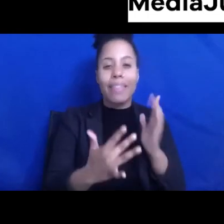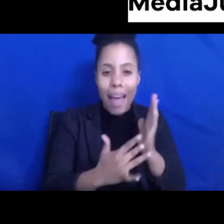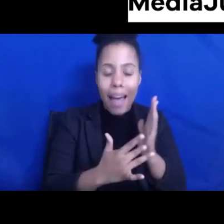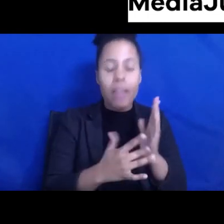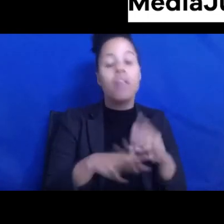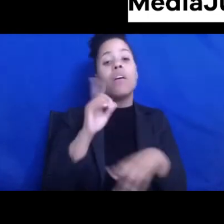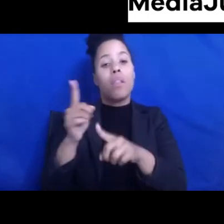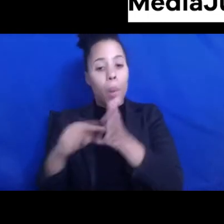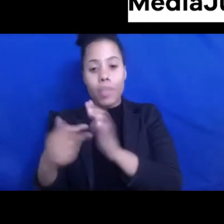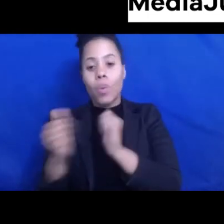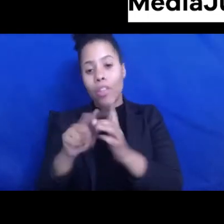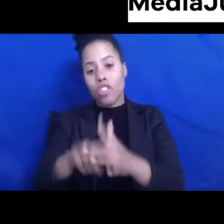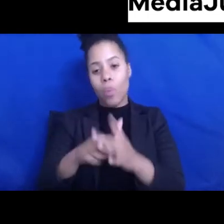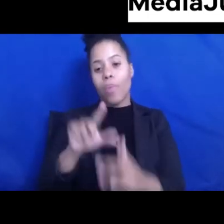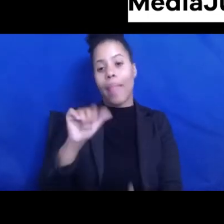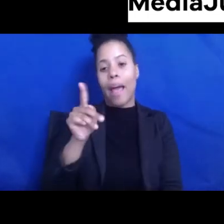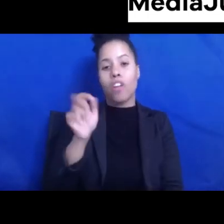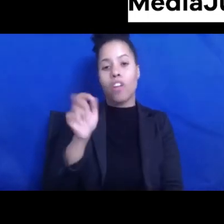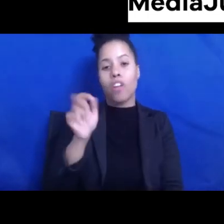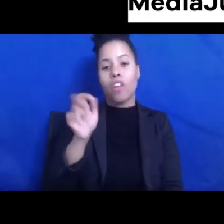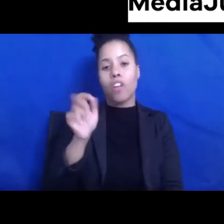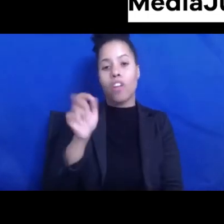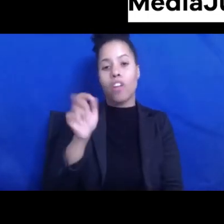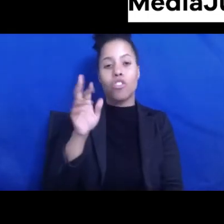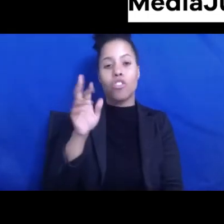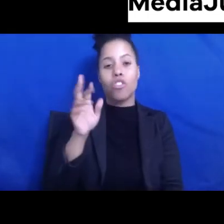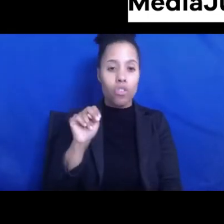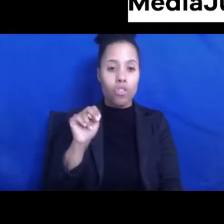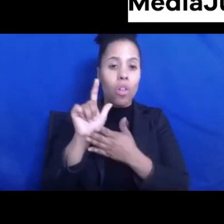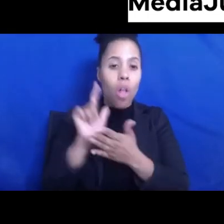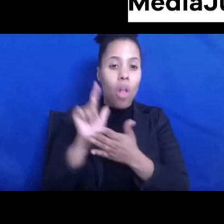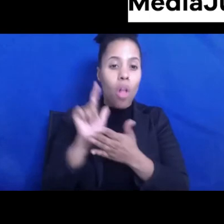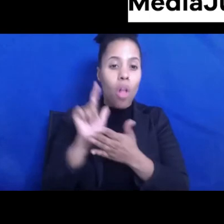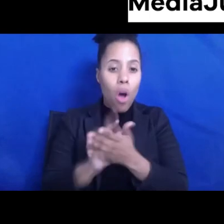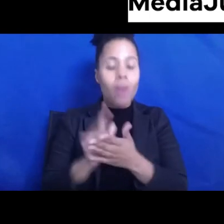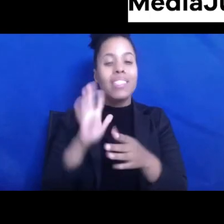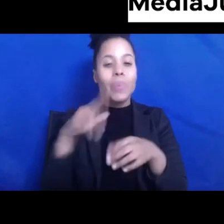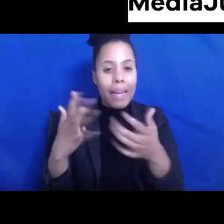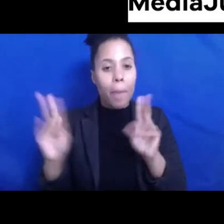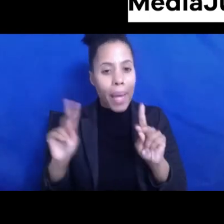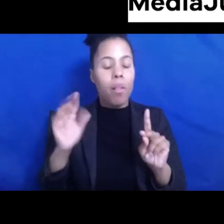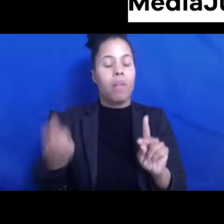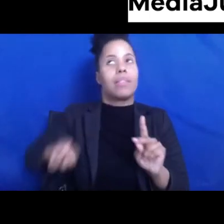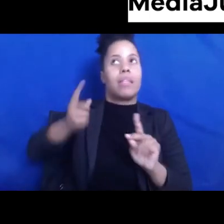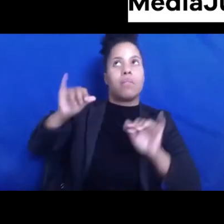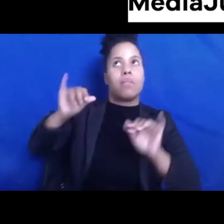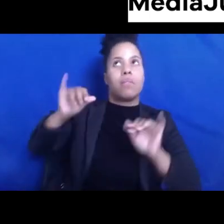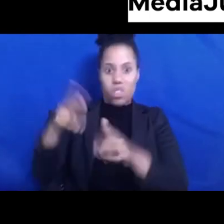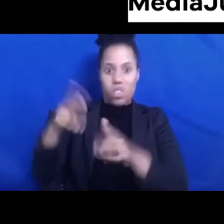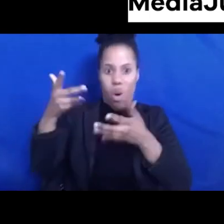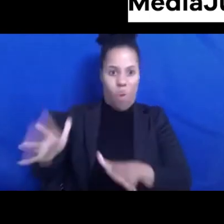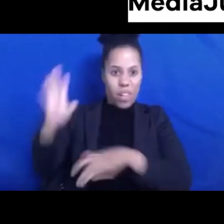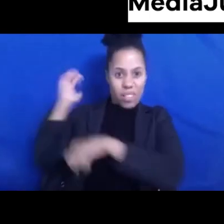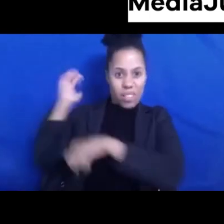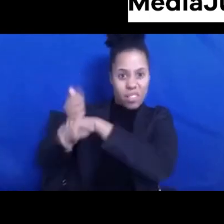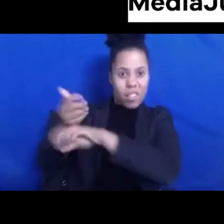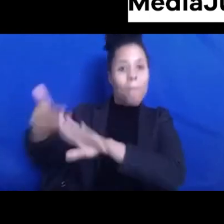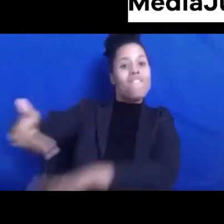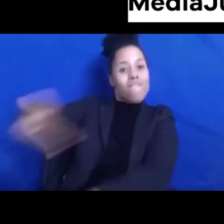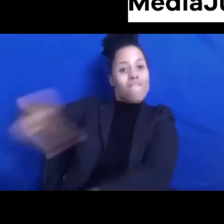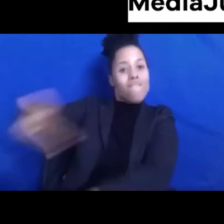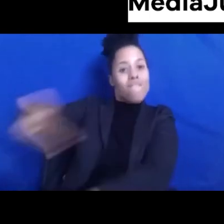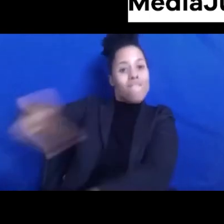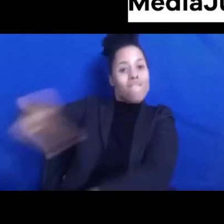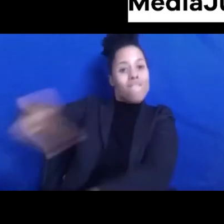sense of how surveillance existed before there was even prisons and policing. So Lantern Laws were